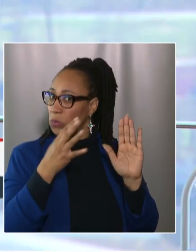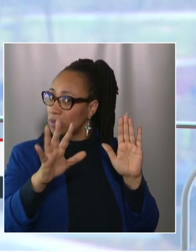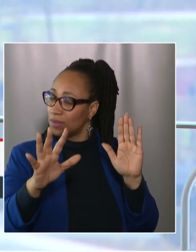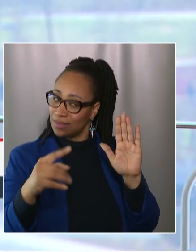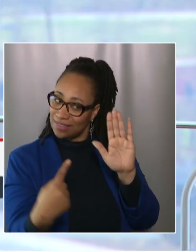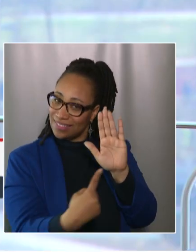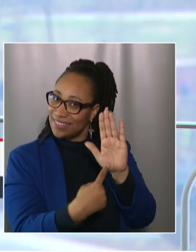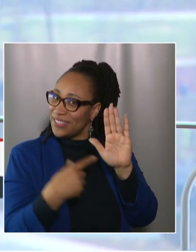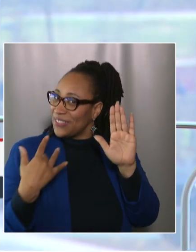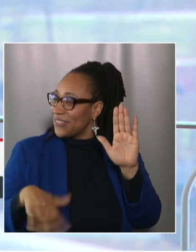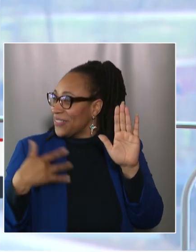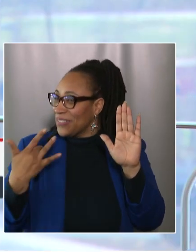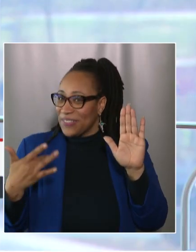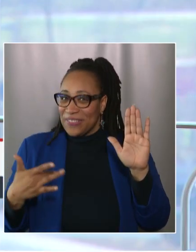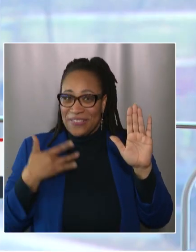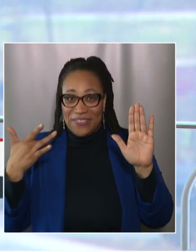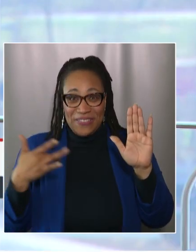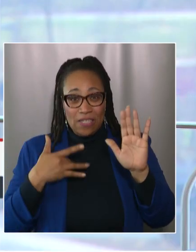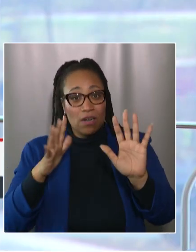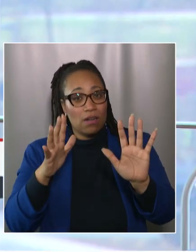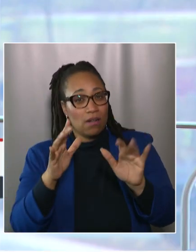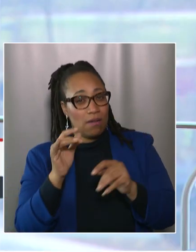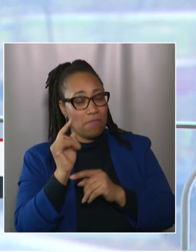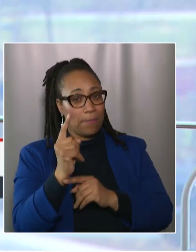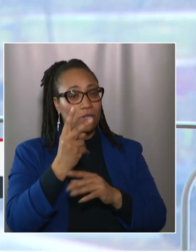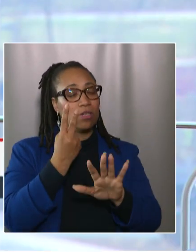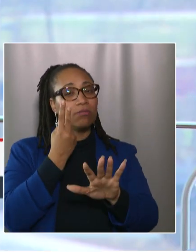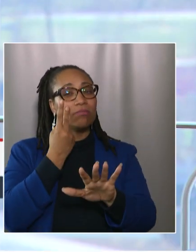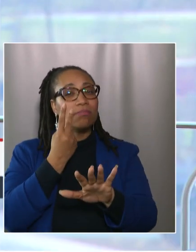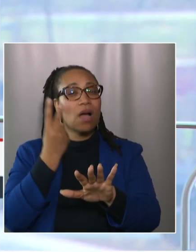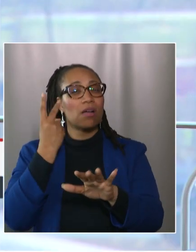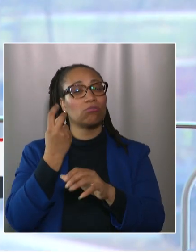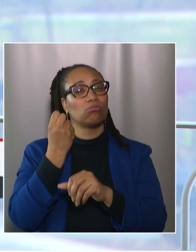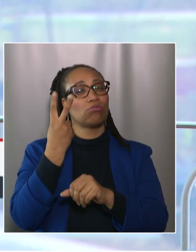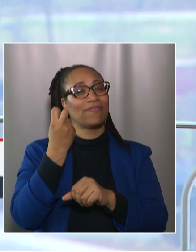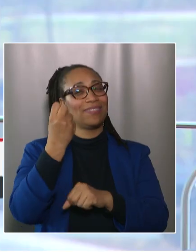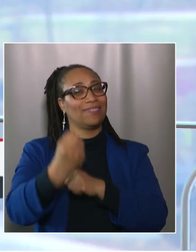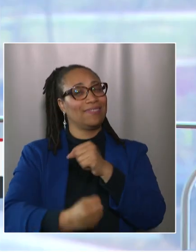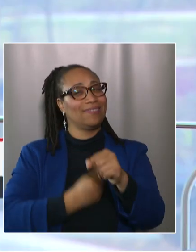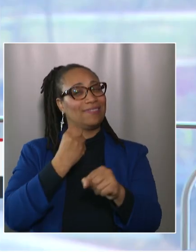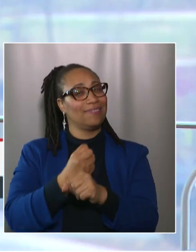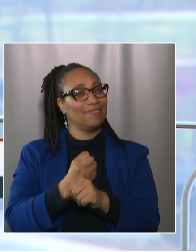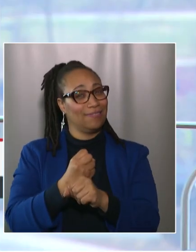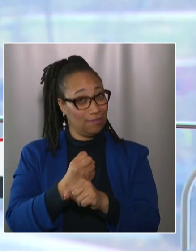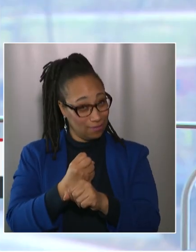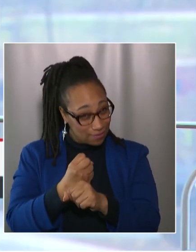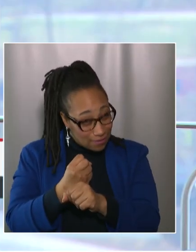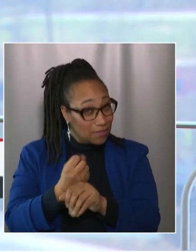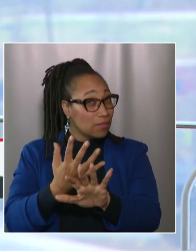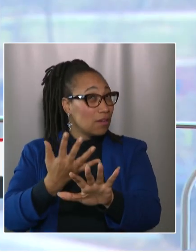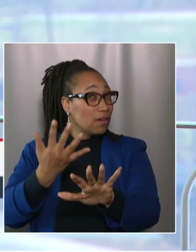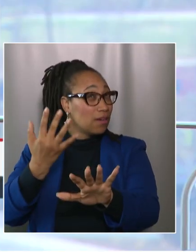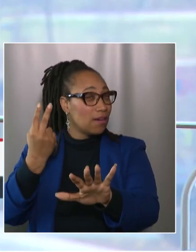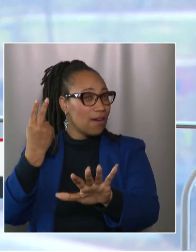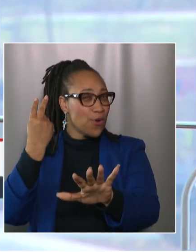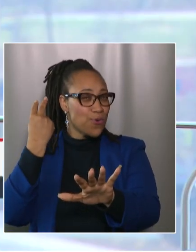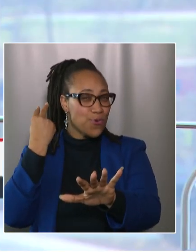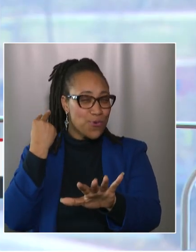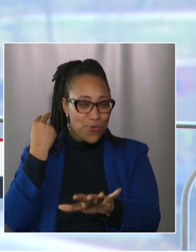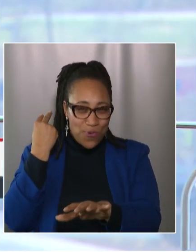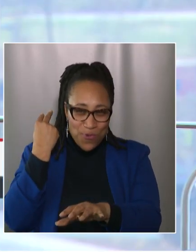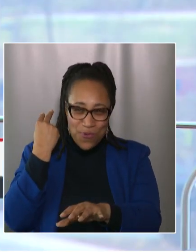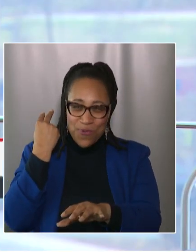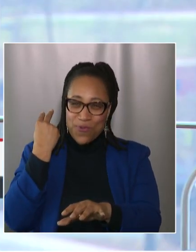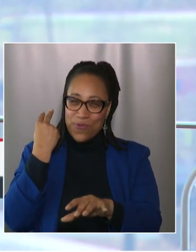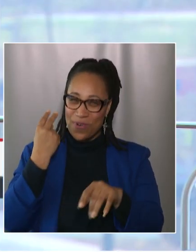last 12 years. As a special feature of this year's presentation, and to continue the college basketball theme for DC March